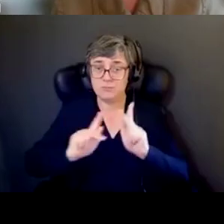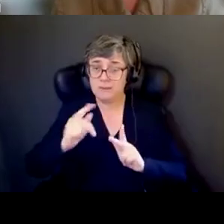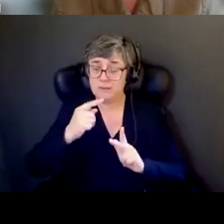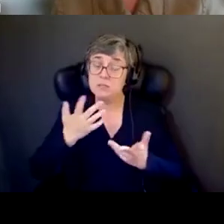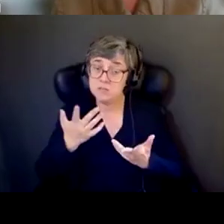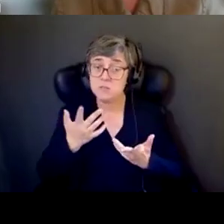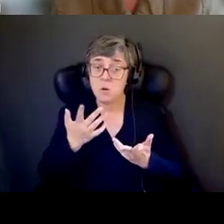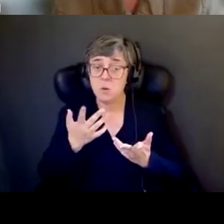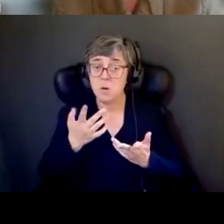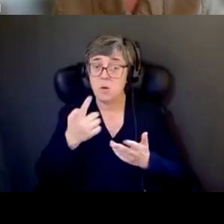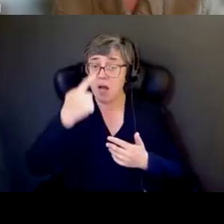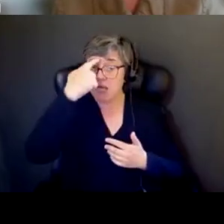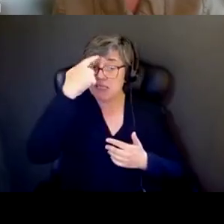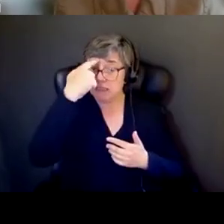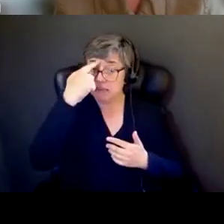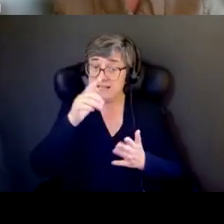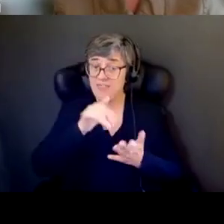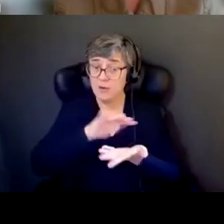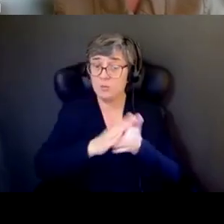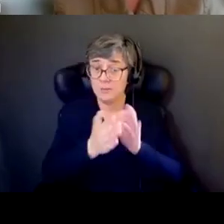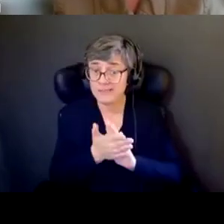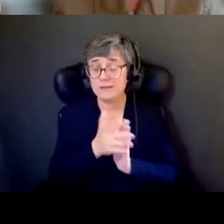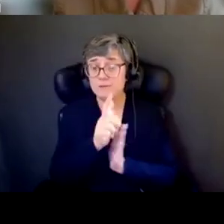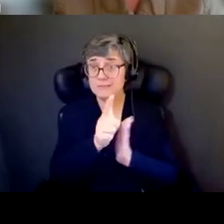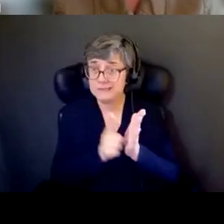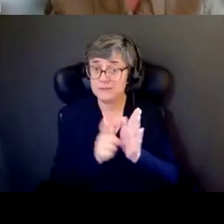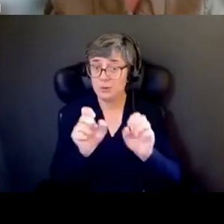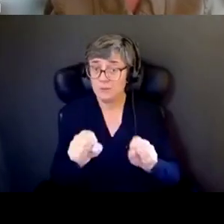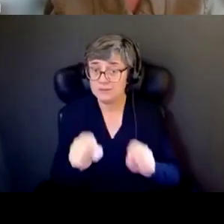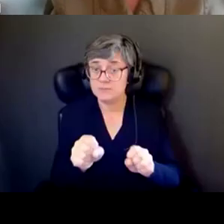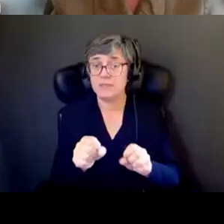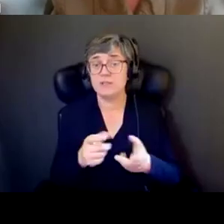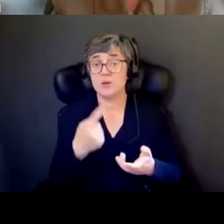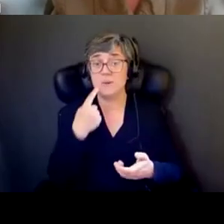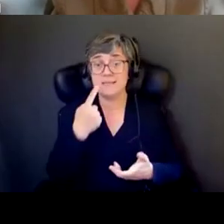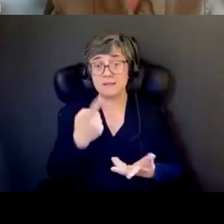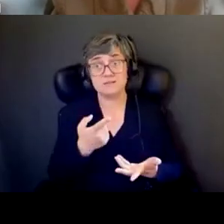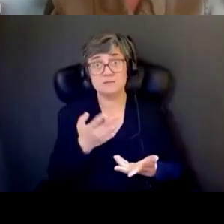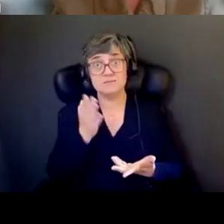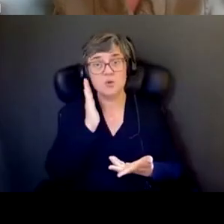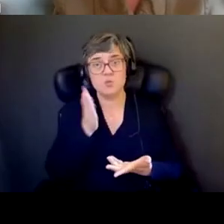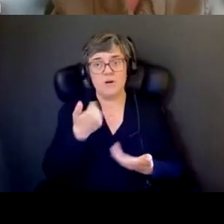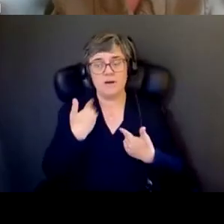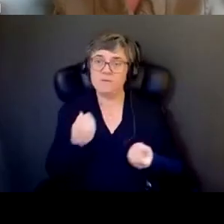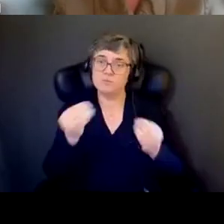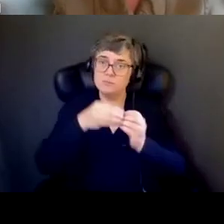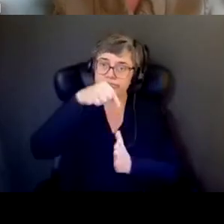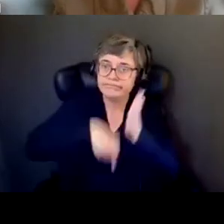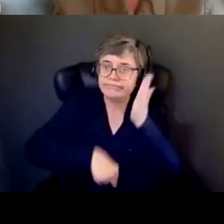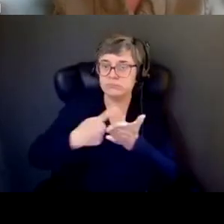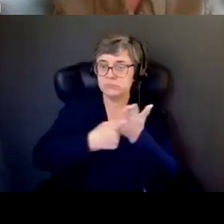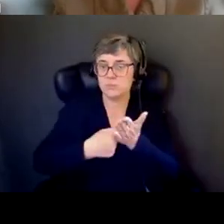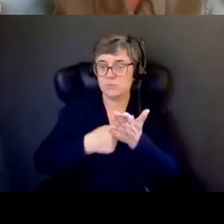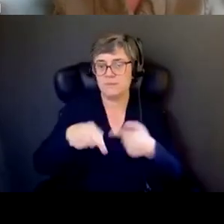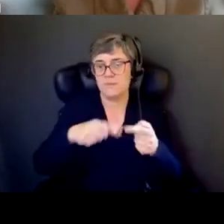be great for these groups to team up and work together at the international level.